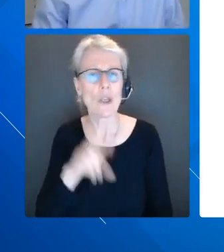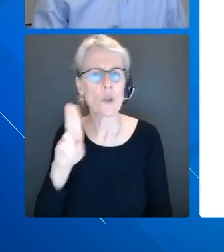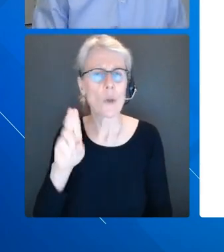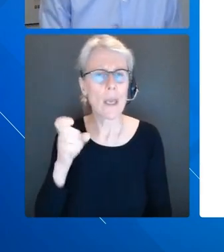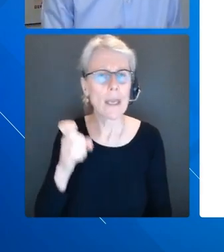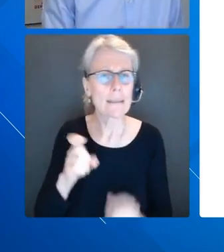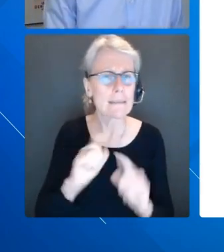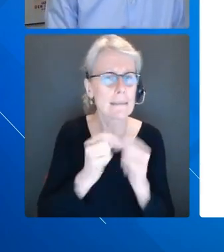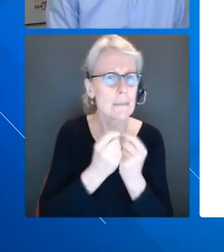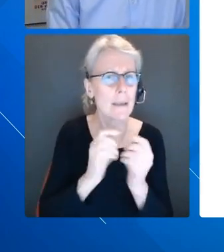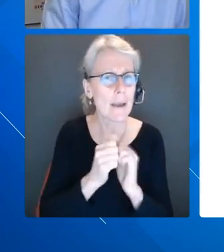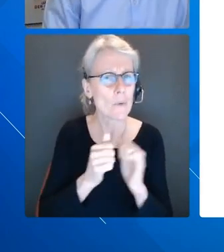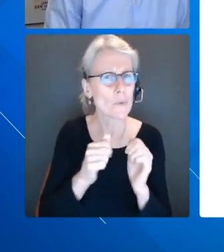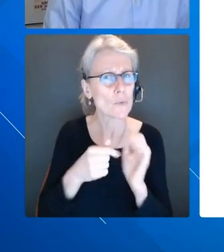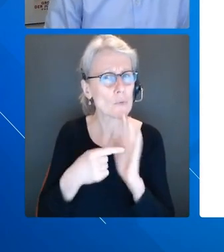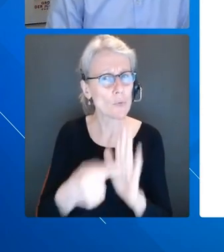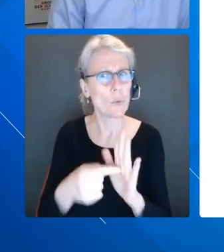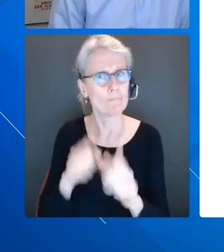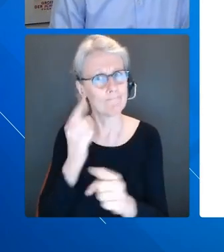show a consistent focus indicator.